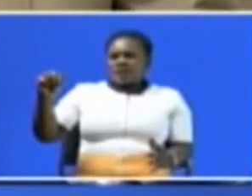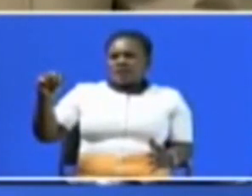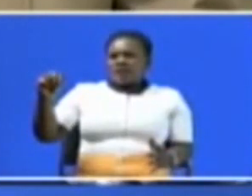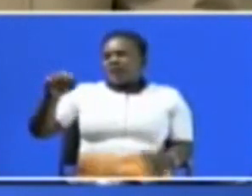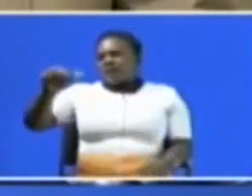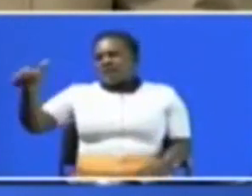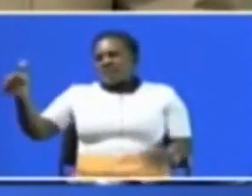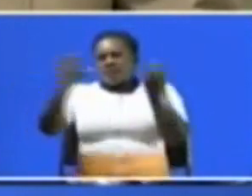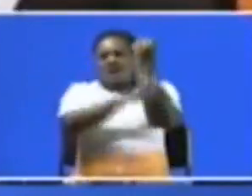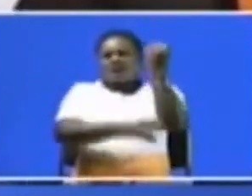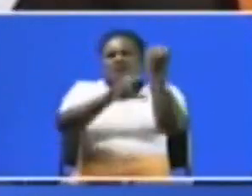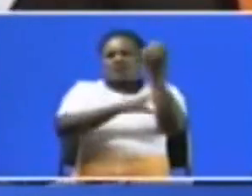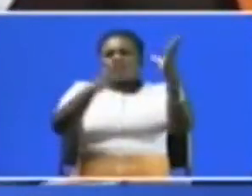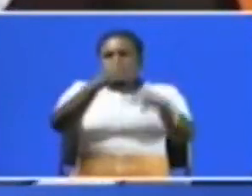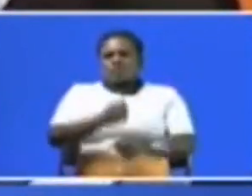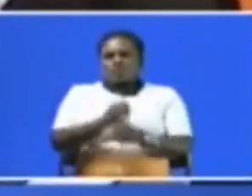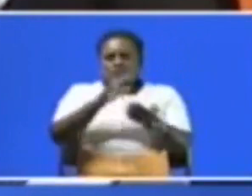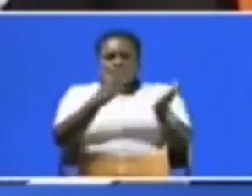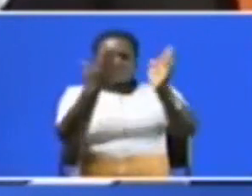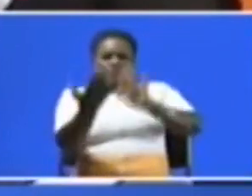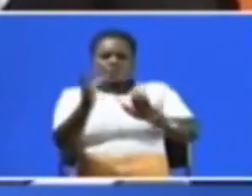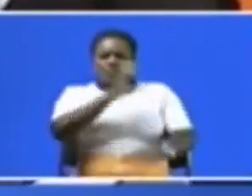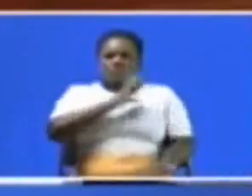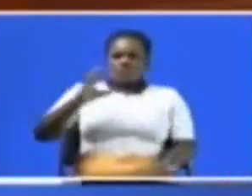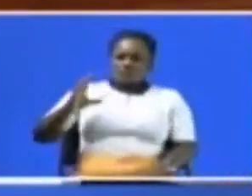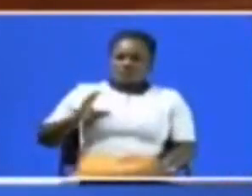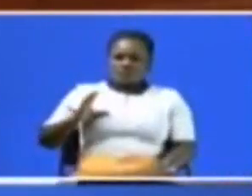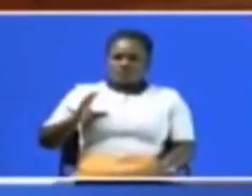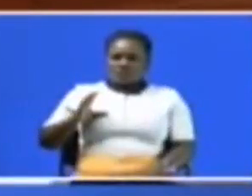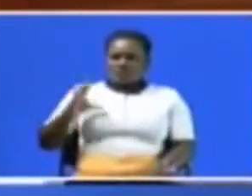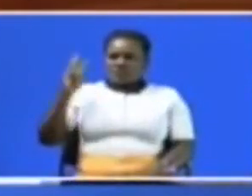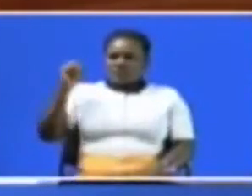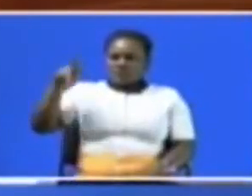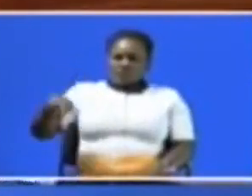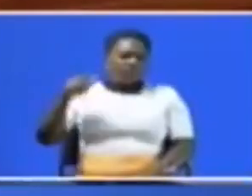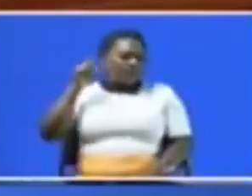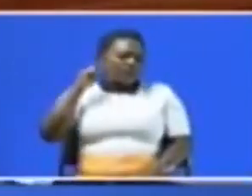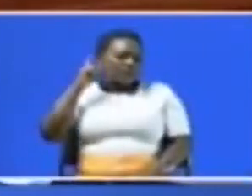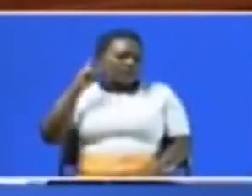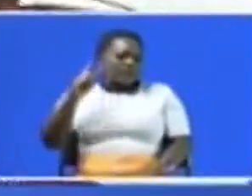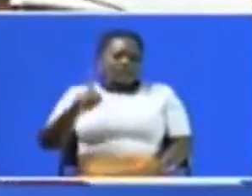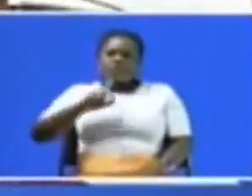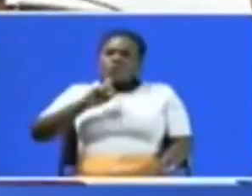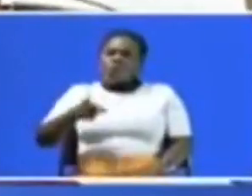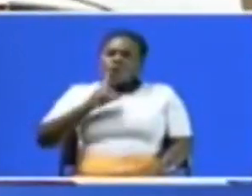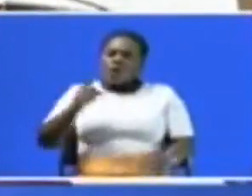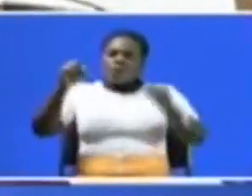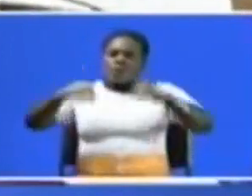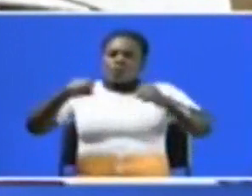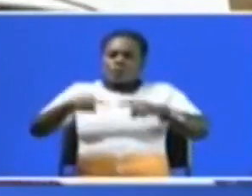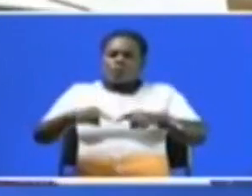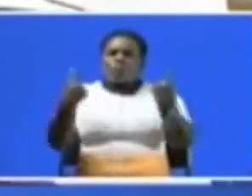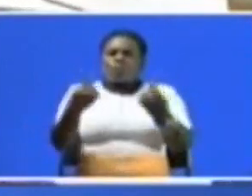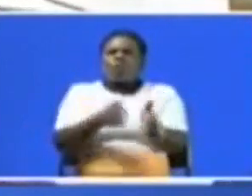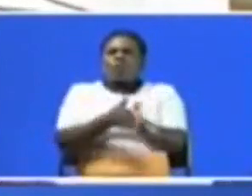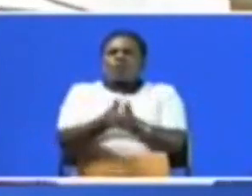which is a foreign entity. Appearing as a friend of the committee, Nandi Hills MP Alfred Keter raised a red flag on a possible conflict